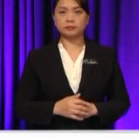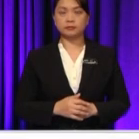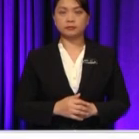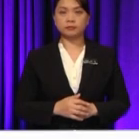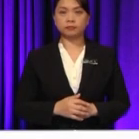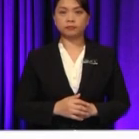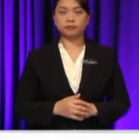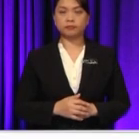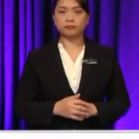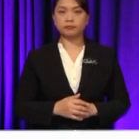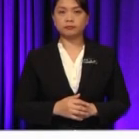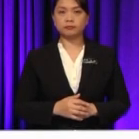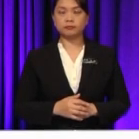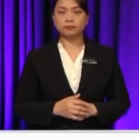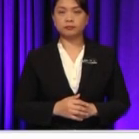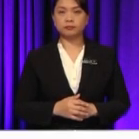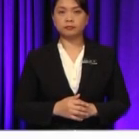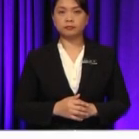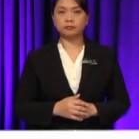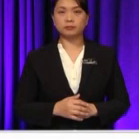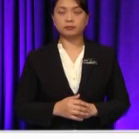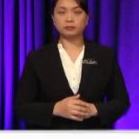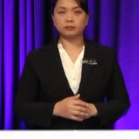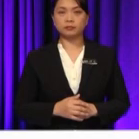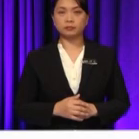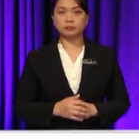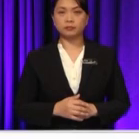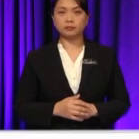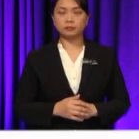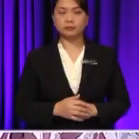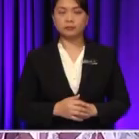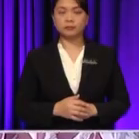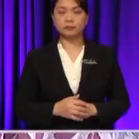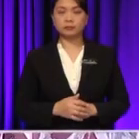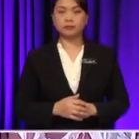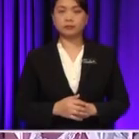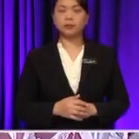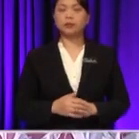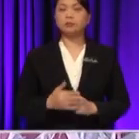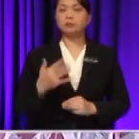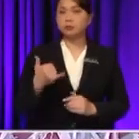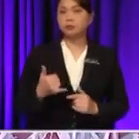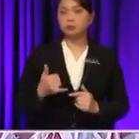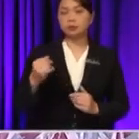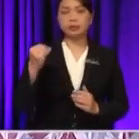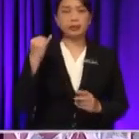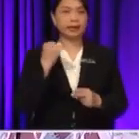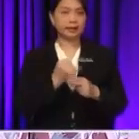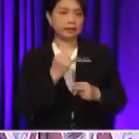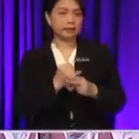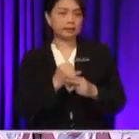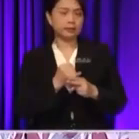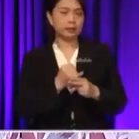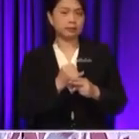lively conversation for me. All right, thank you, Tasnim. That was a good read. Okay, why don't you identify the paragraph topic in paragraph 2? Where is the